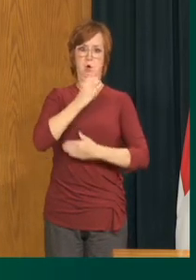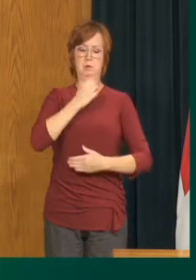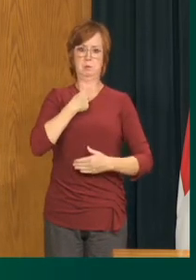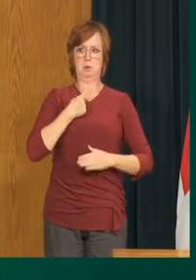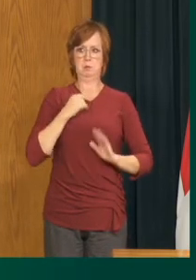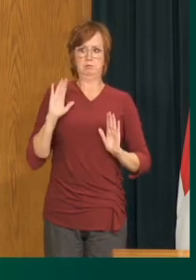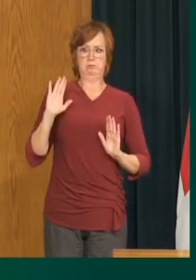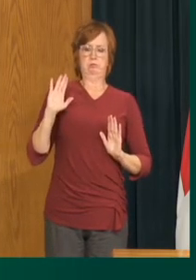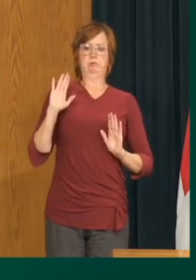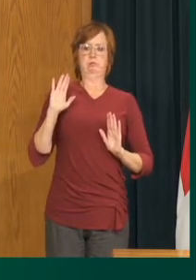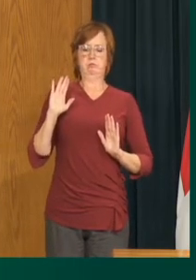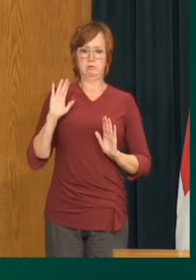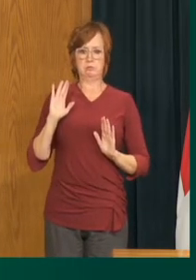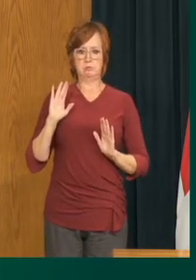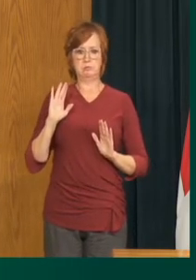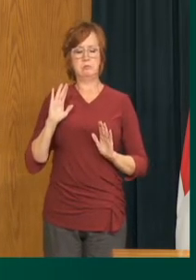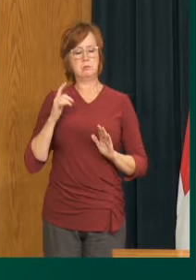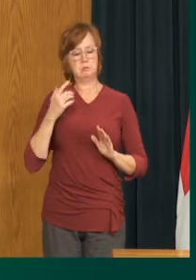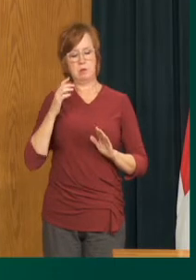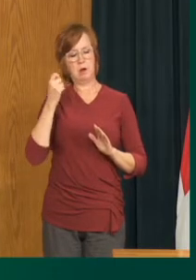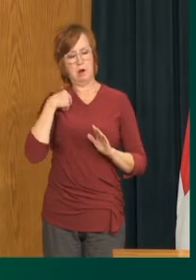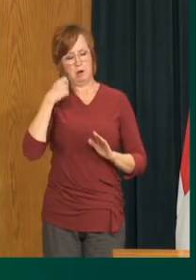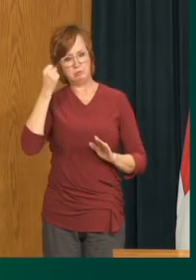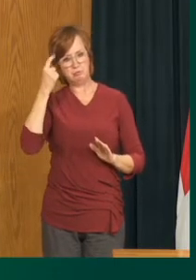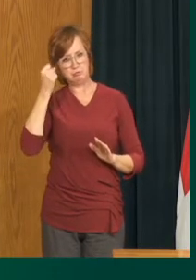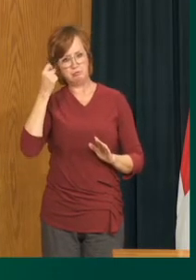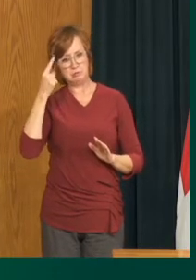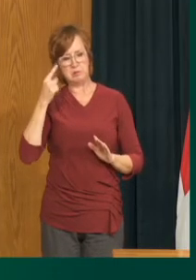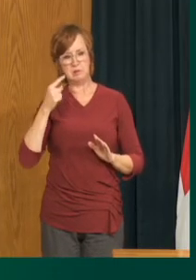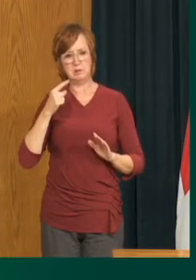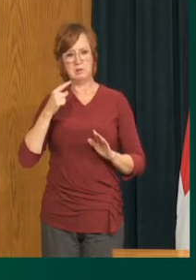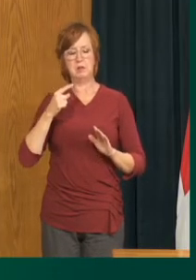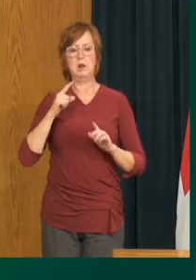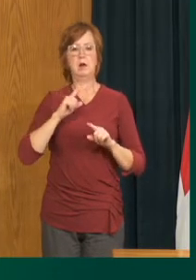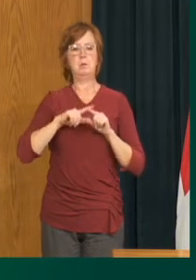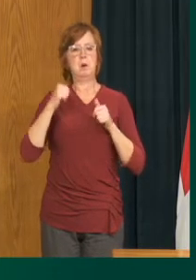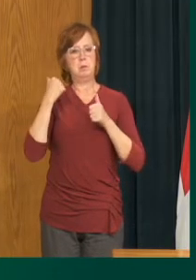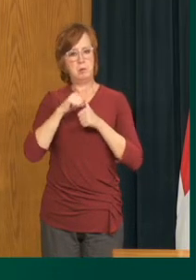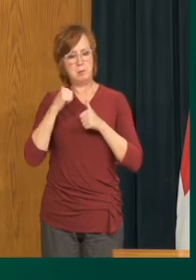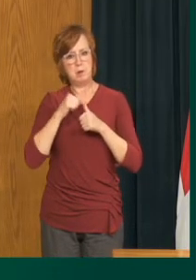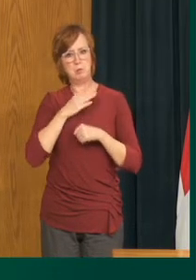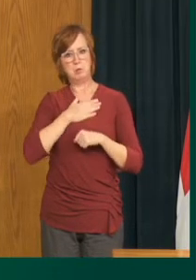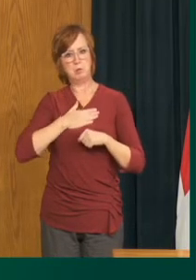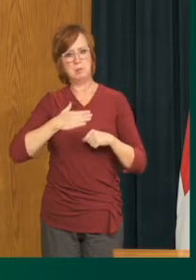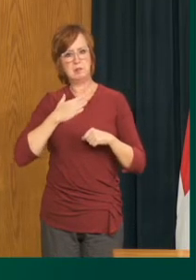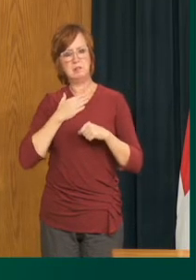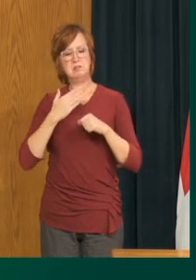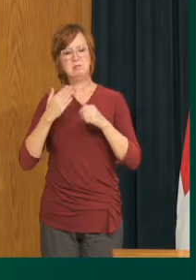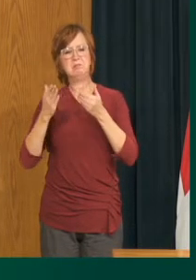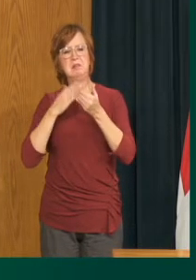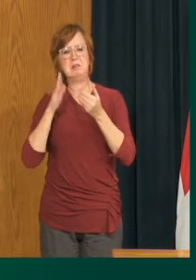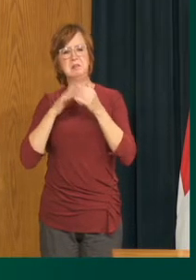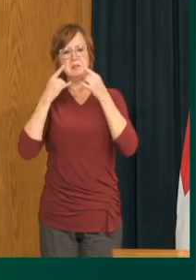is clear that this simple action can make a dramatic difference in